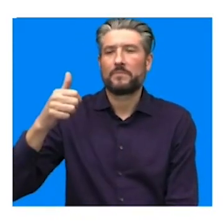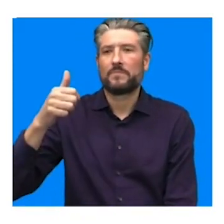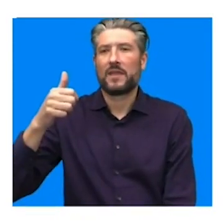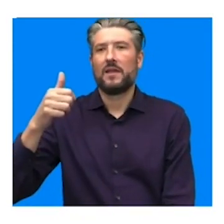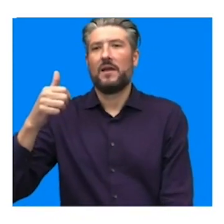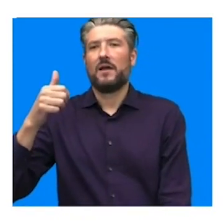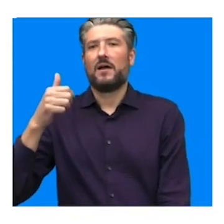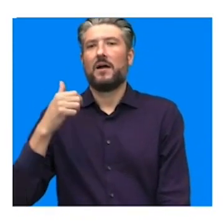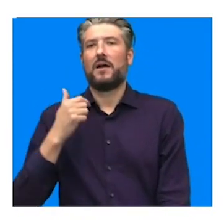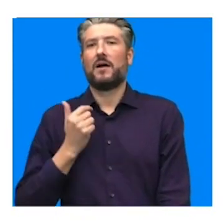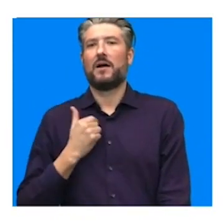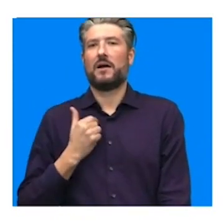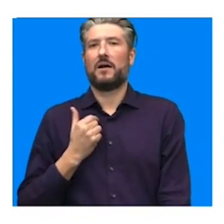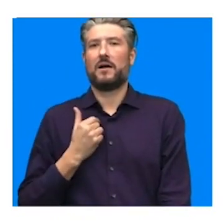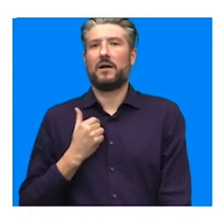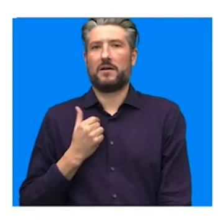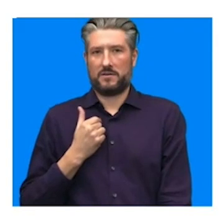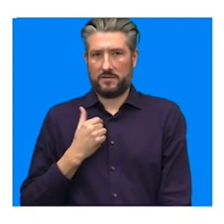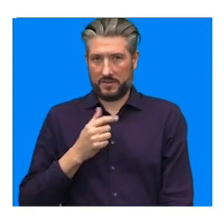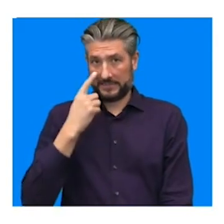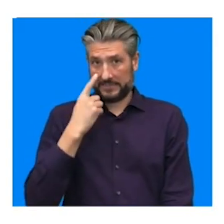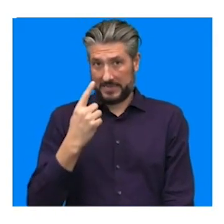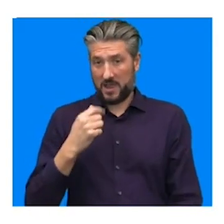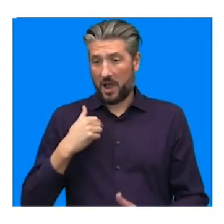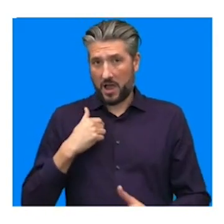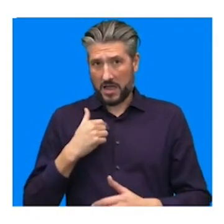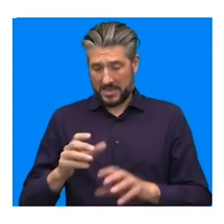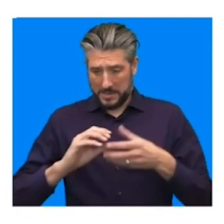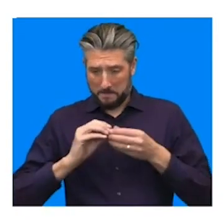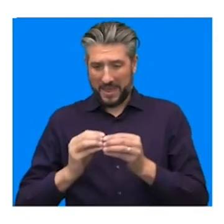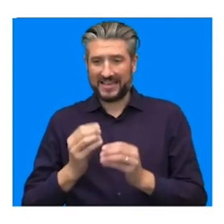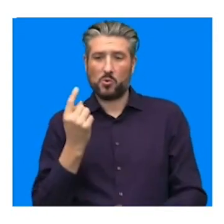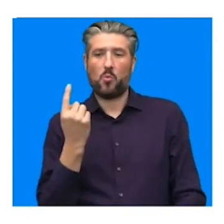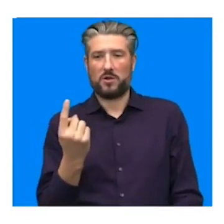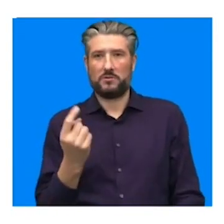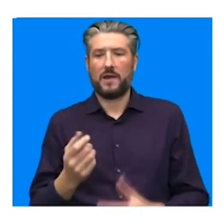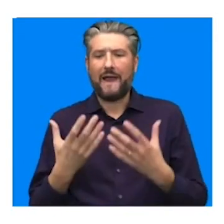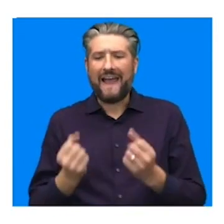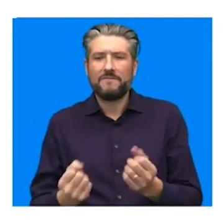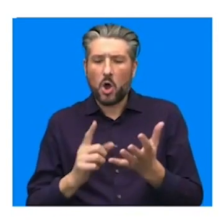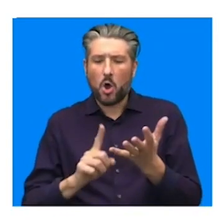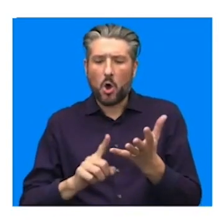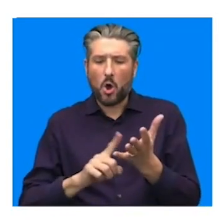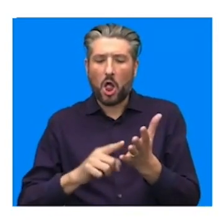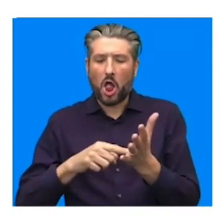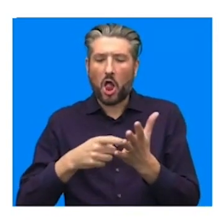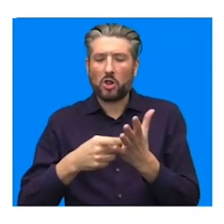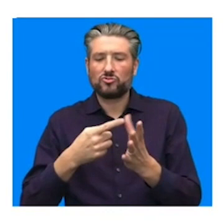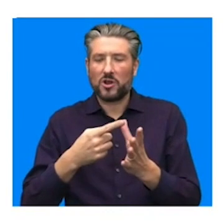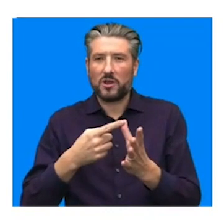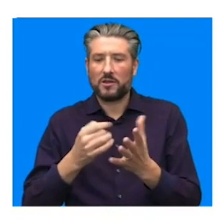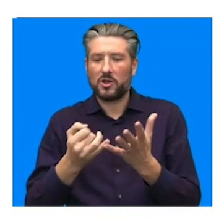In my prototype that UCL made, there was only one ultrasonic sensor that had